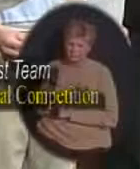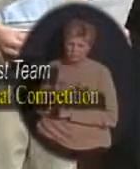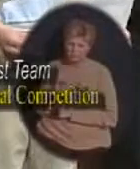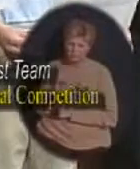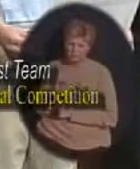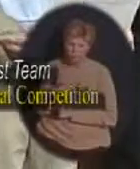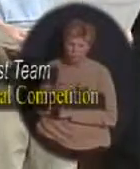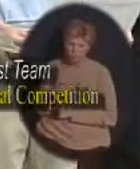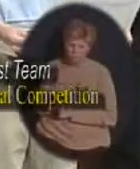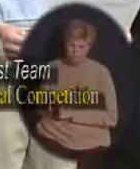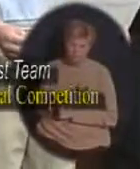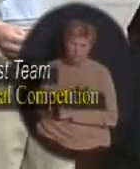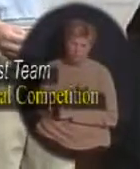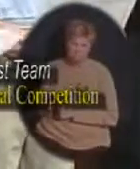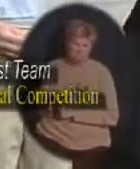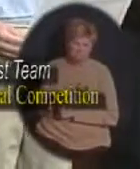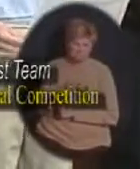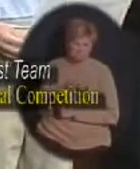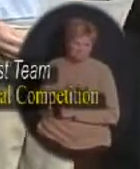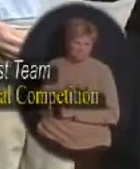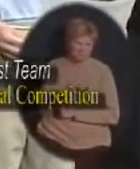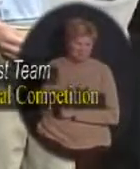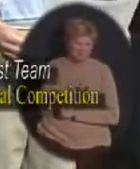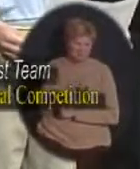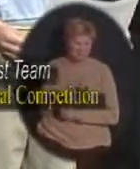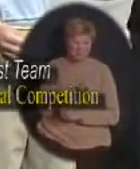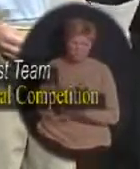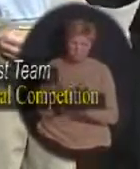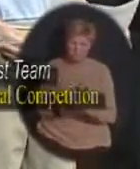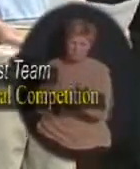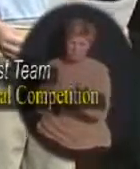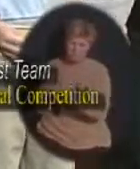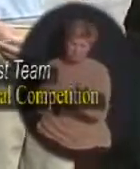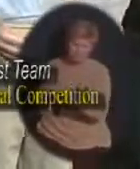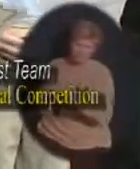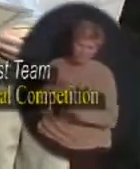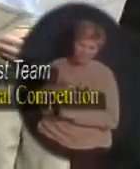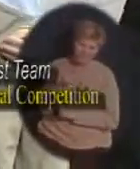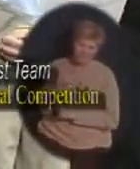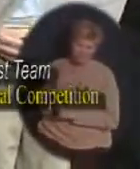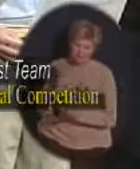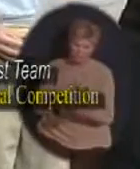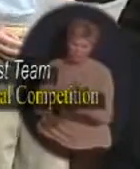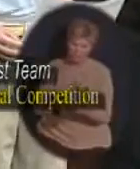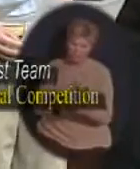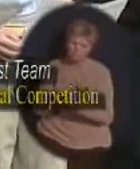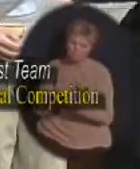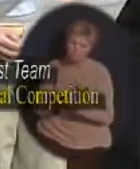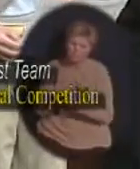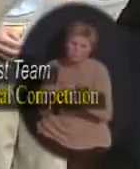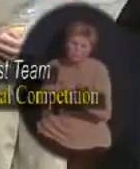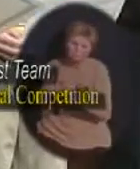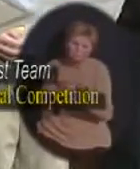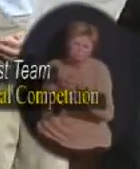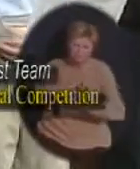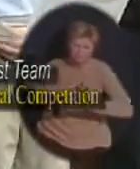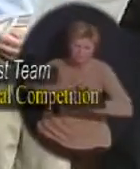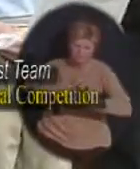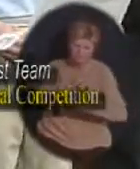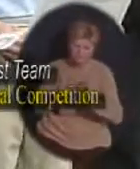Tourette's syndrome preventer, might work in a patient's brain by redirecting tics and providing information to the